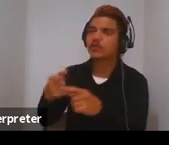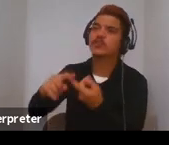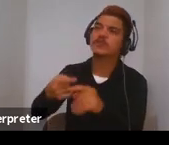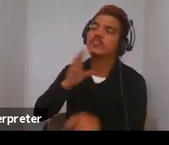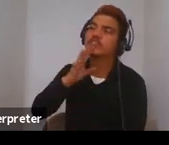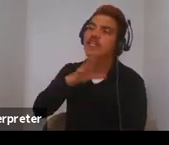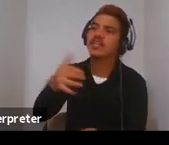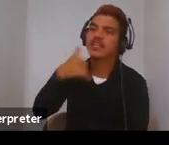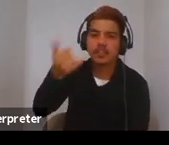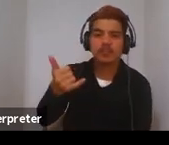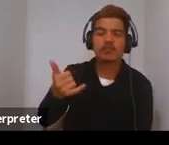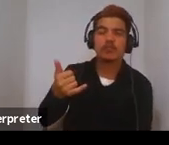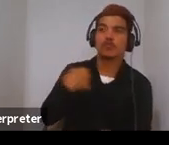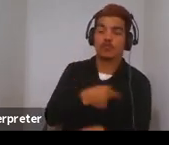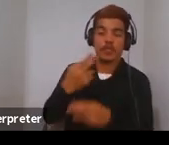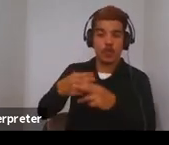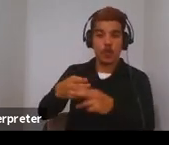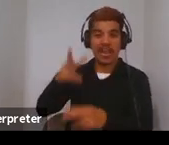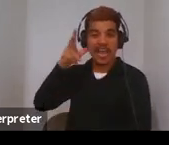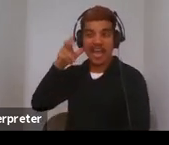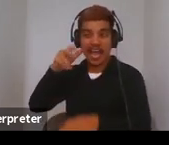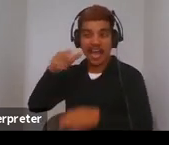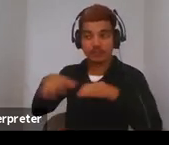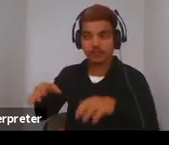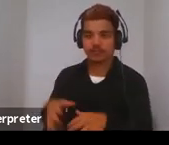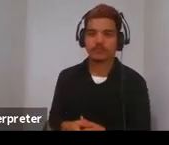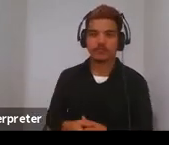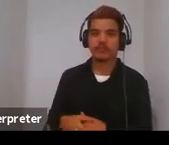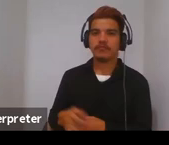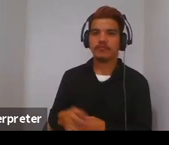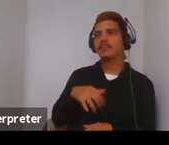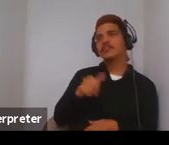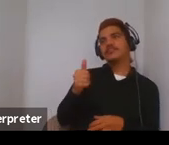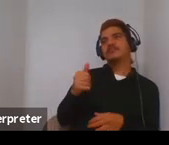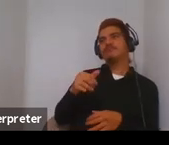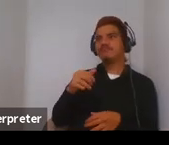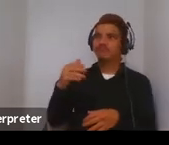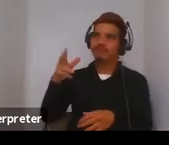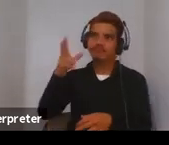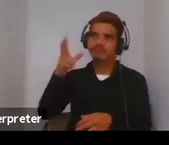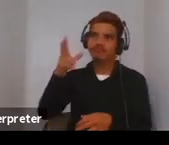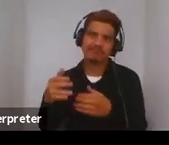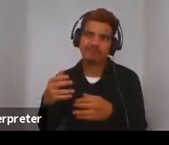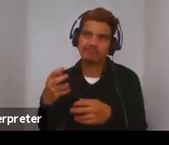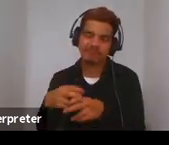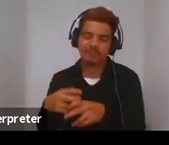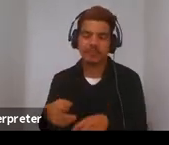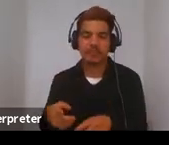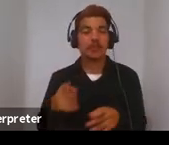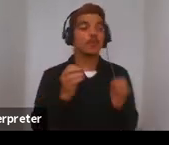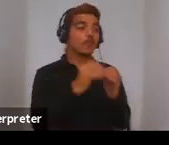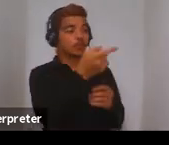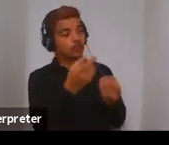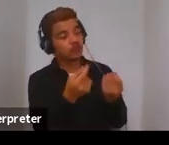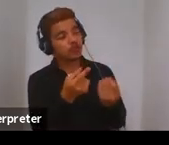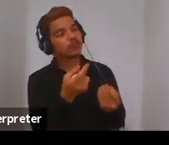this active listening. That sounds hard. Well, the more you do it, the better you become. A great way to practice